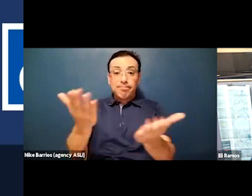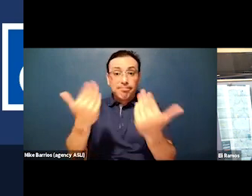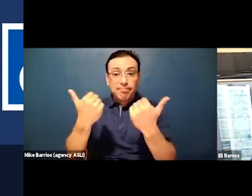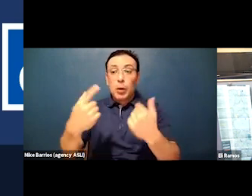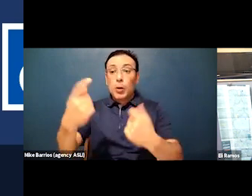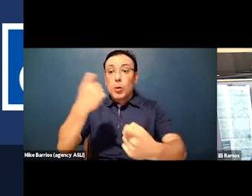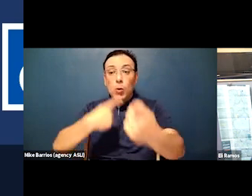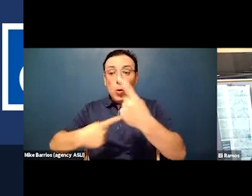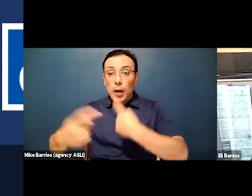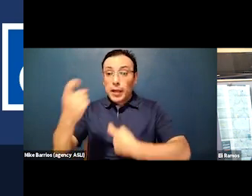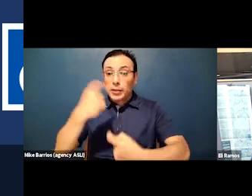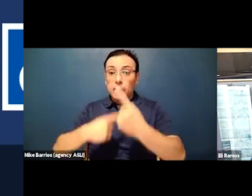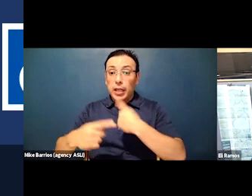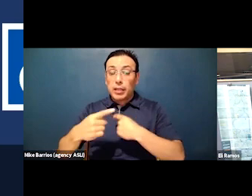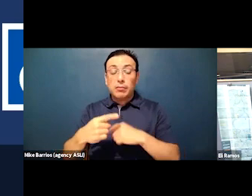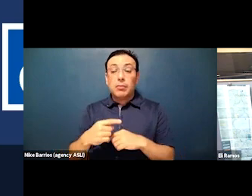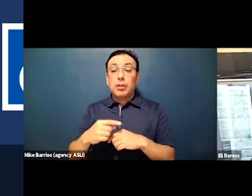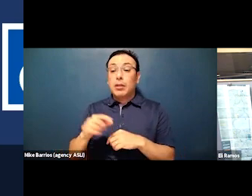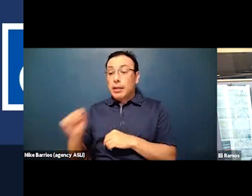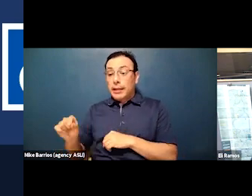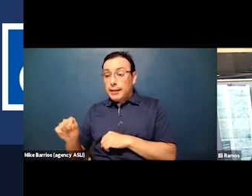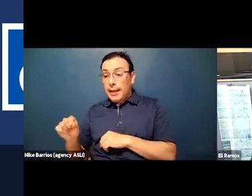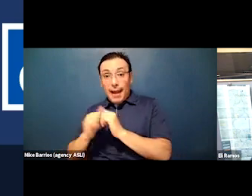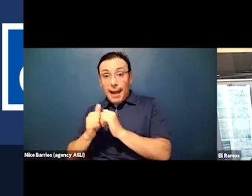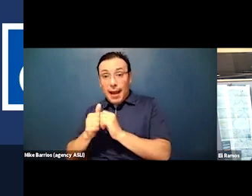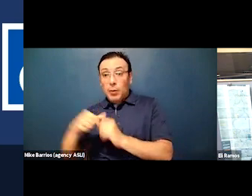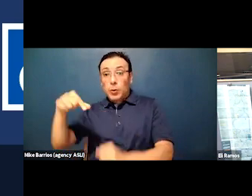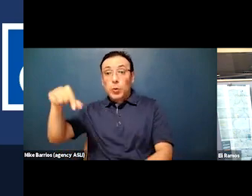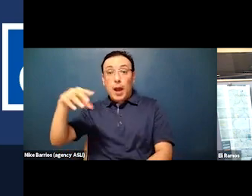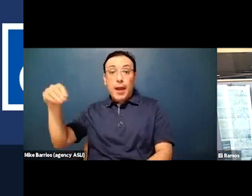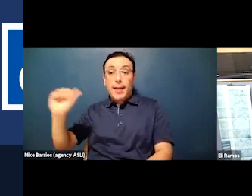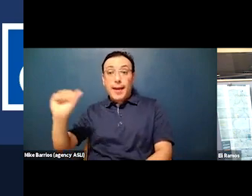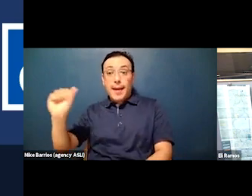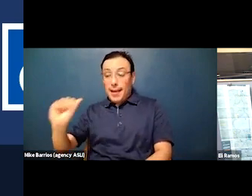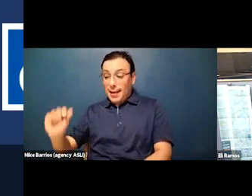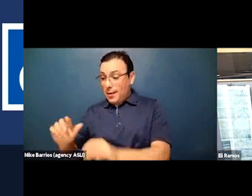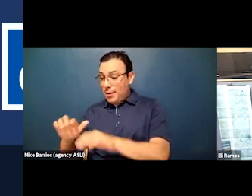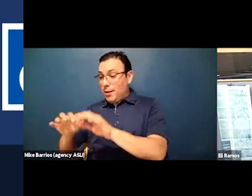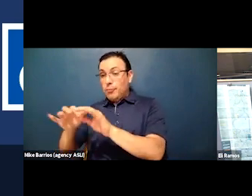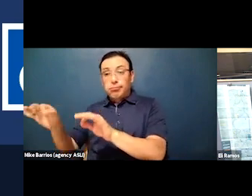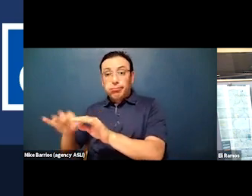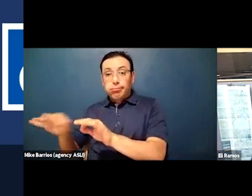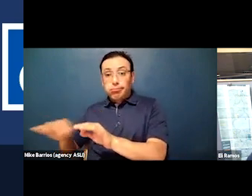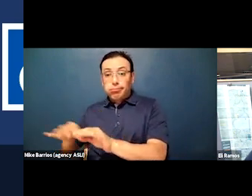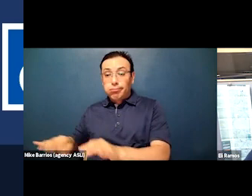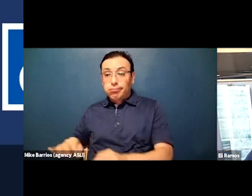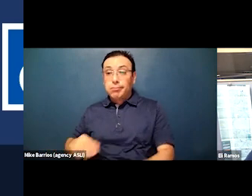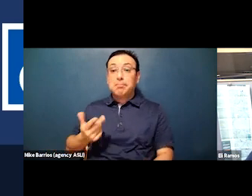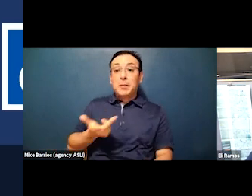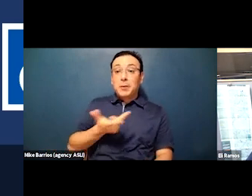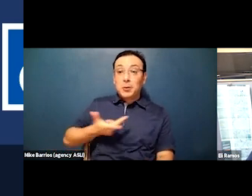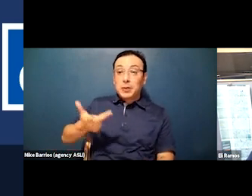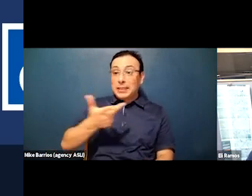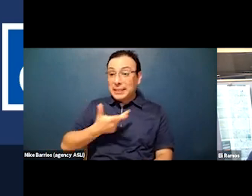free to post questions into the chat, and the three of us collectively will answer as many questions as we can in